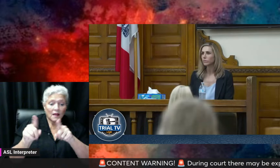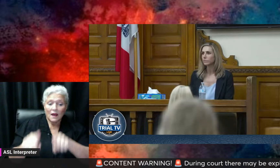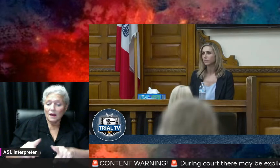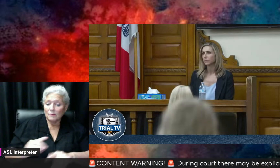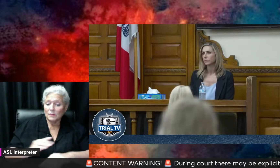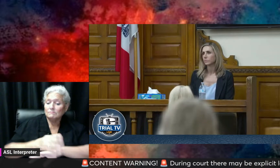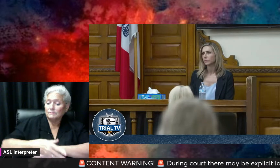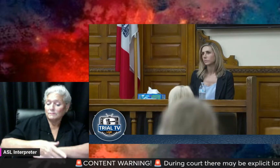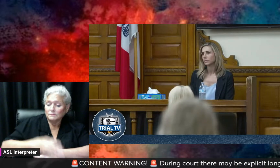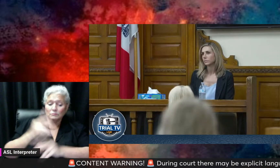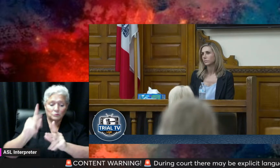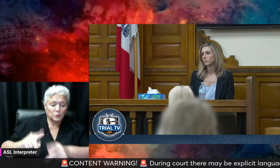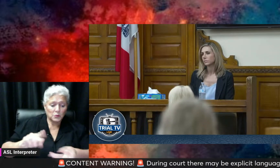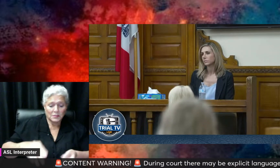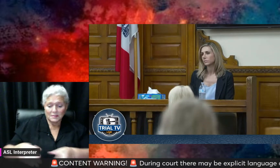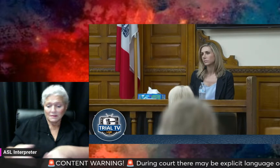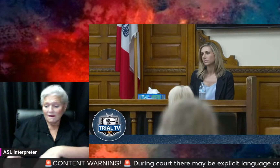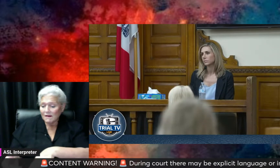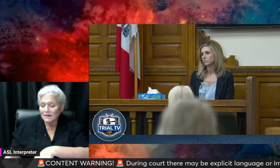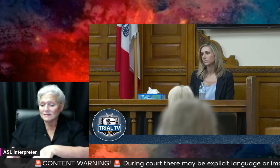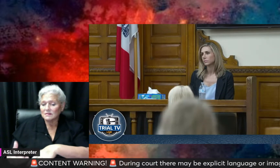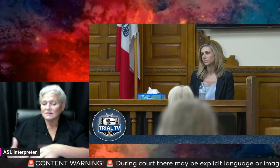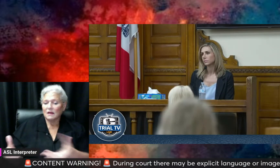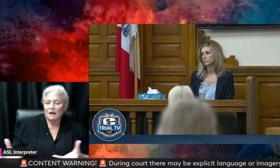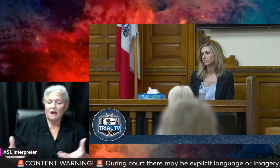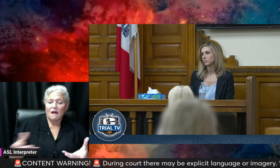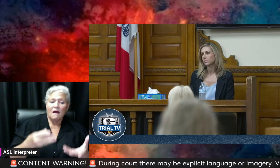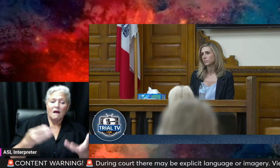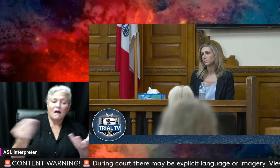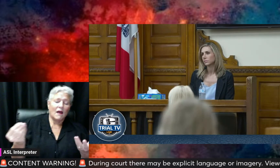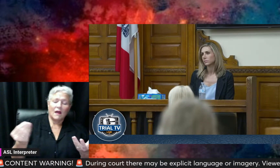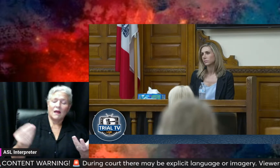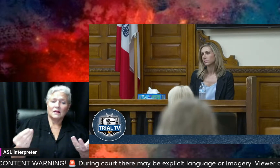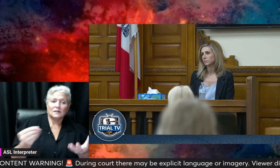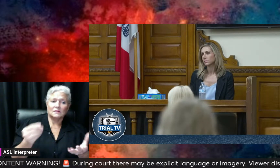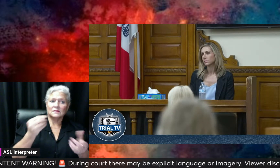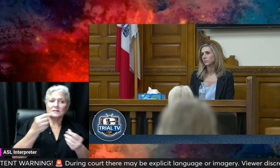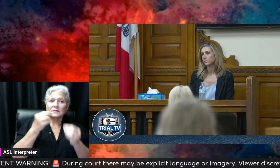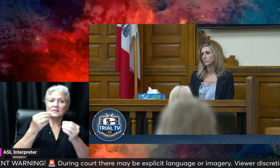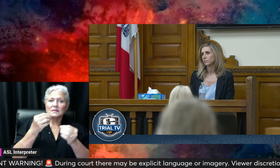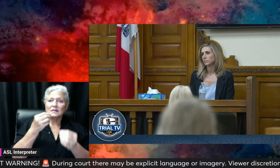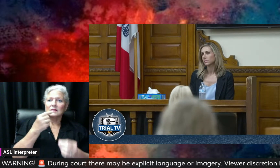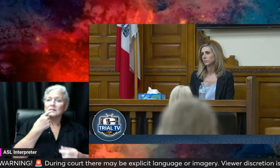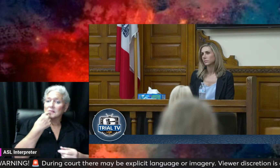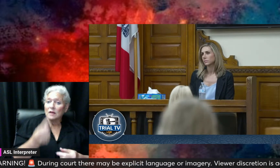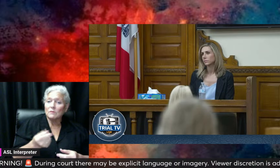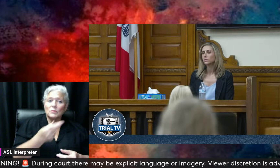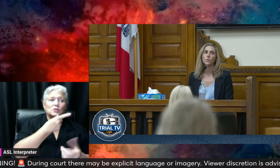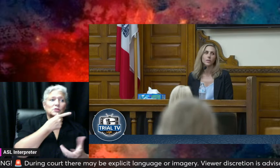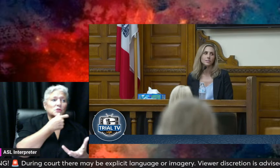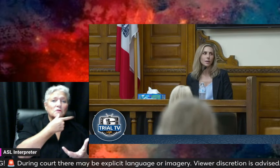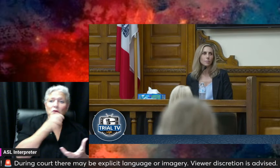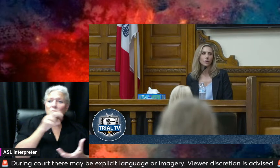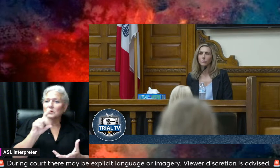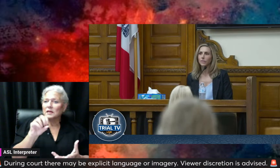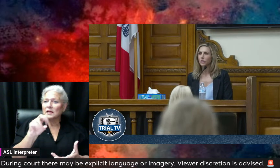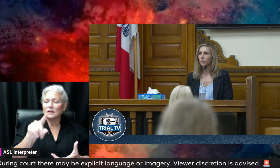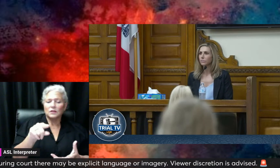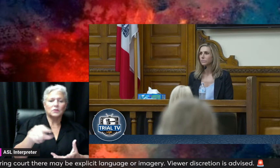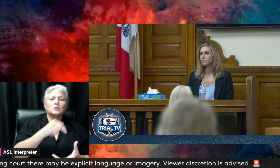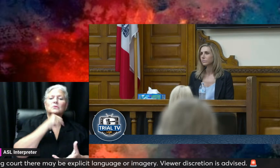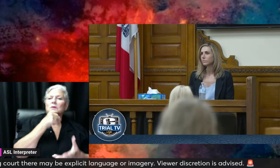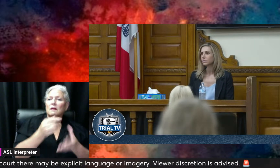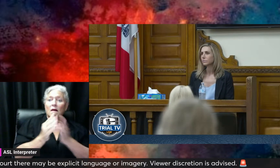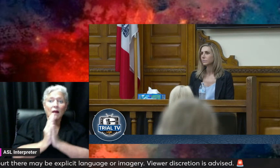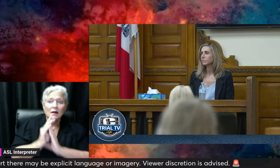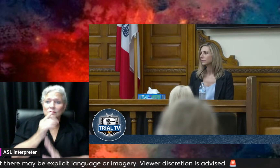my report. And as far as statements of guilt or who did it, you weren't asked to determine that either, were you? No, that's not part of my